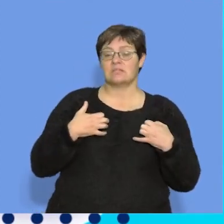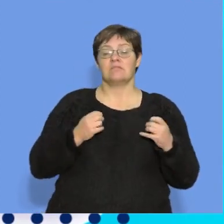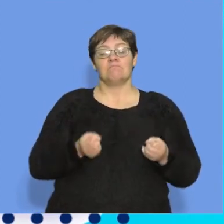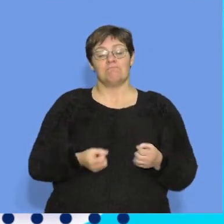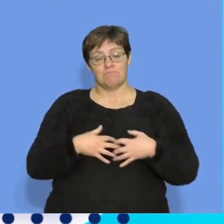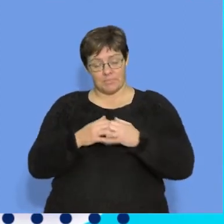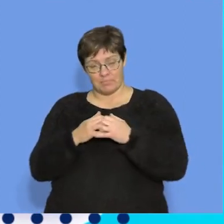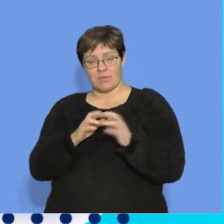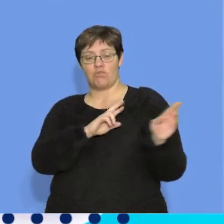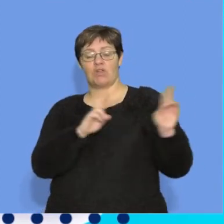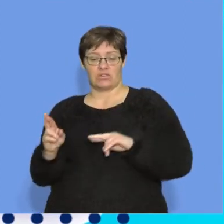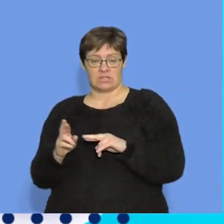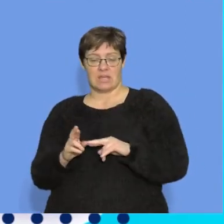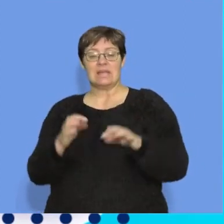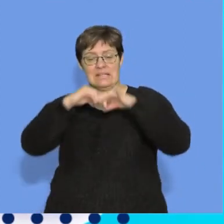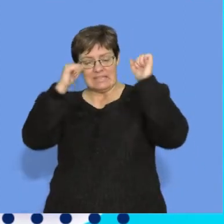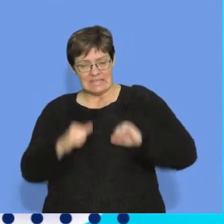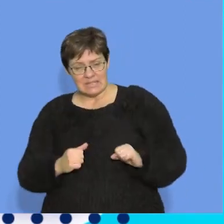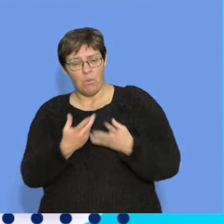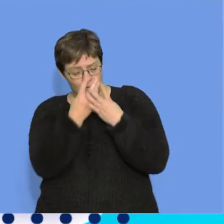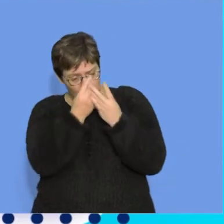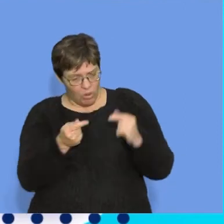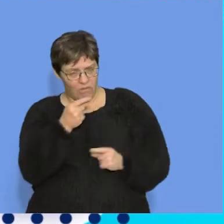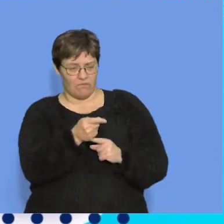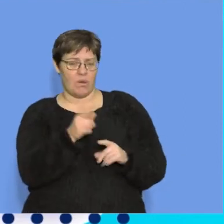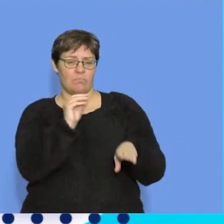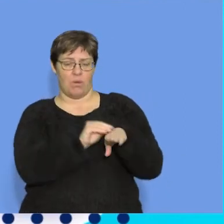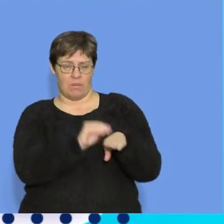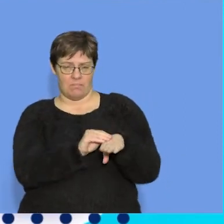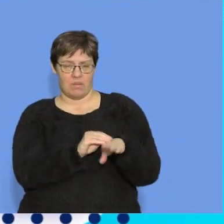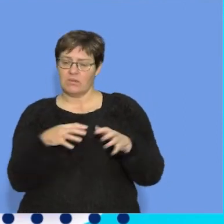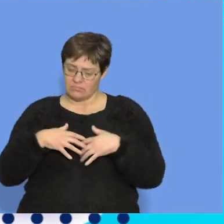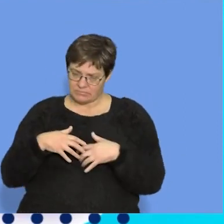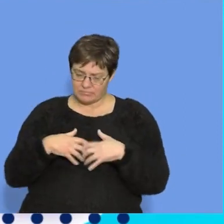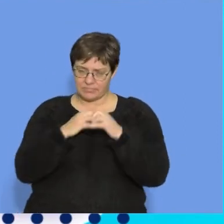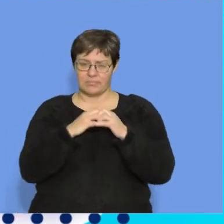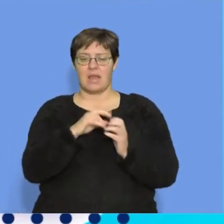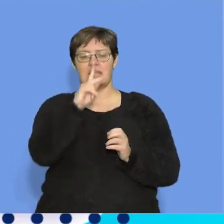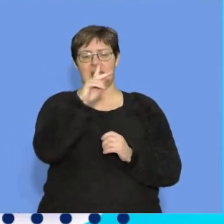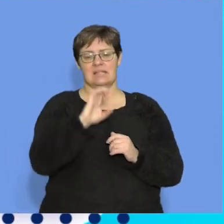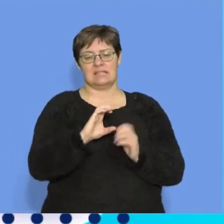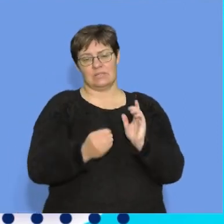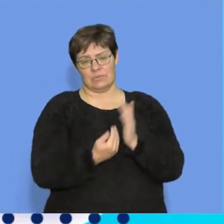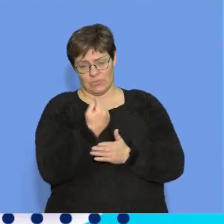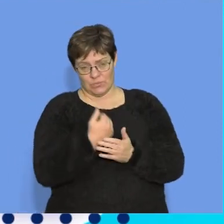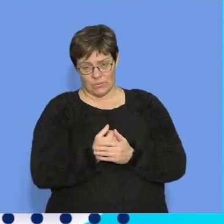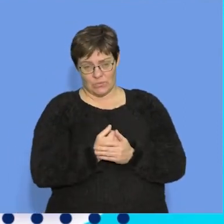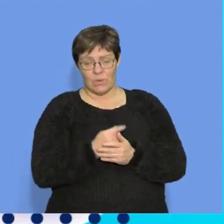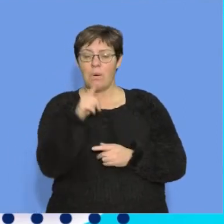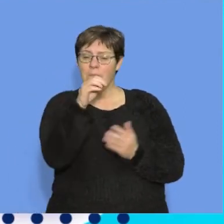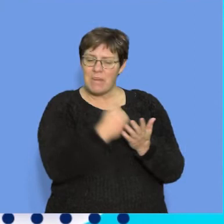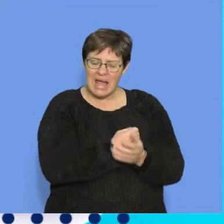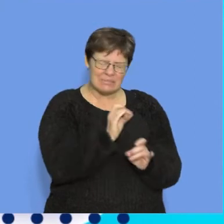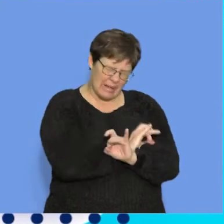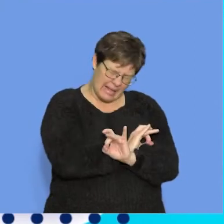The system works to undo that reaction and establish a new chemical equilibrium. Please, you've got to get this